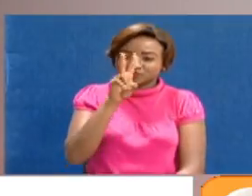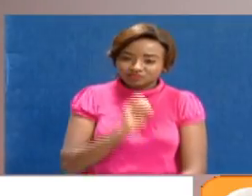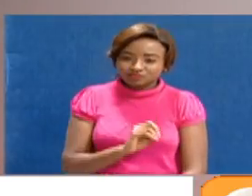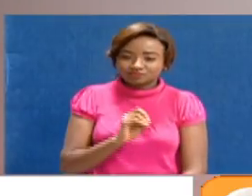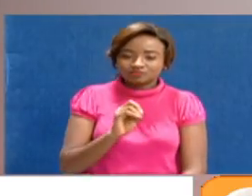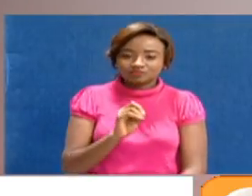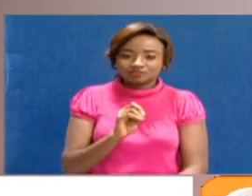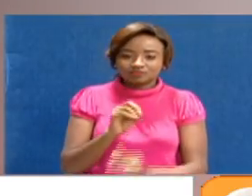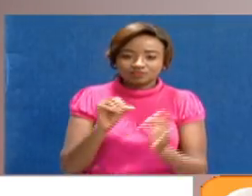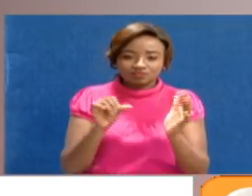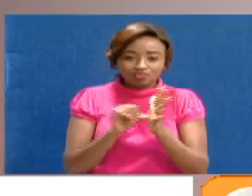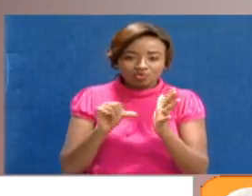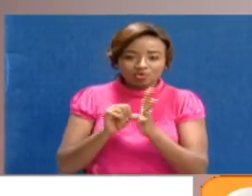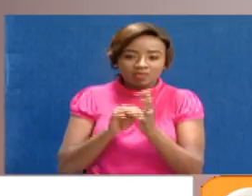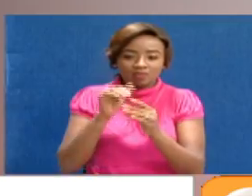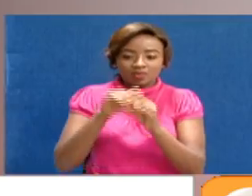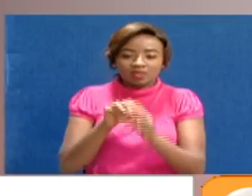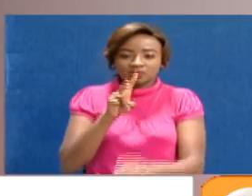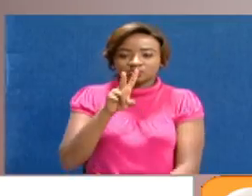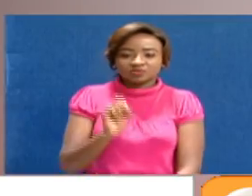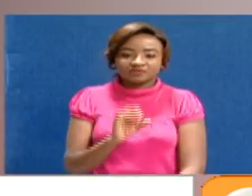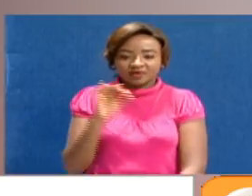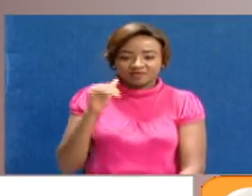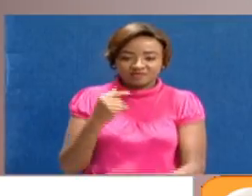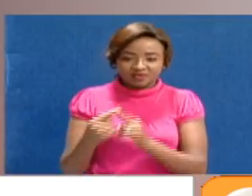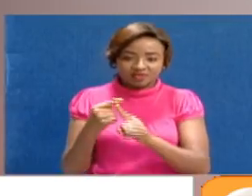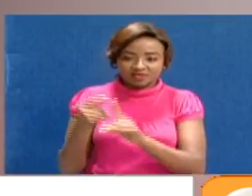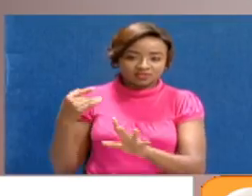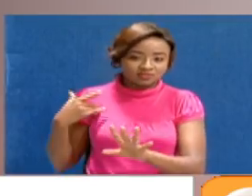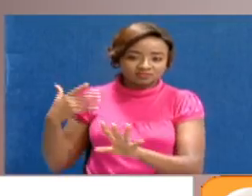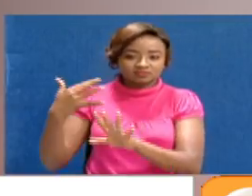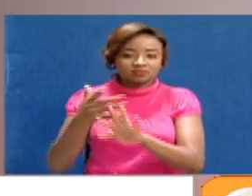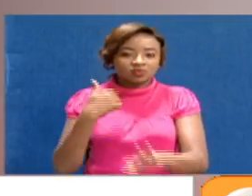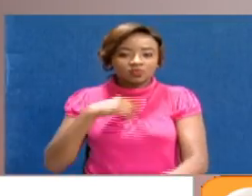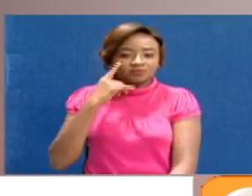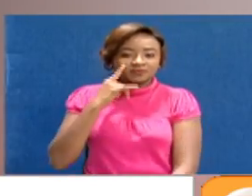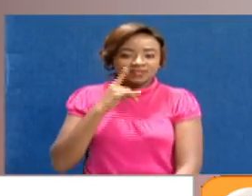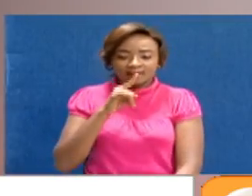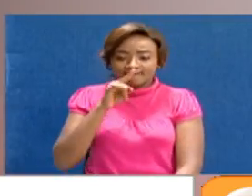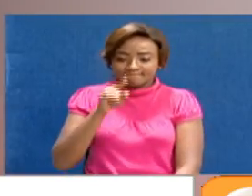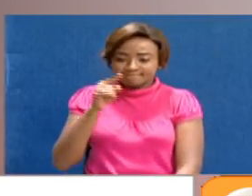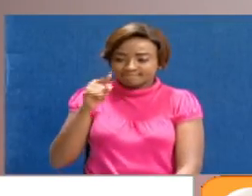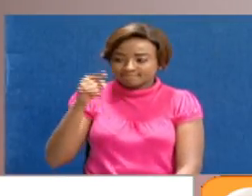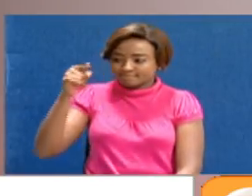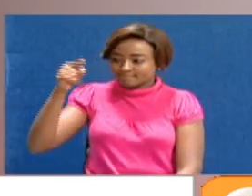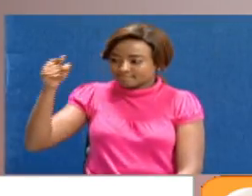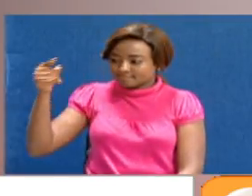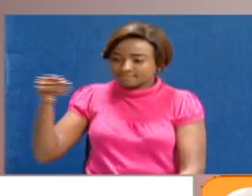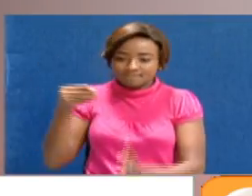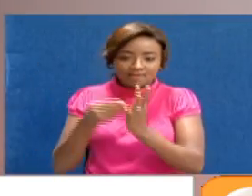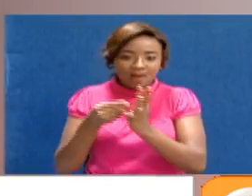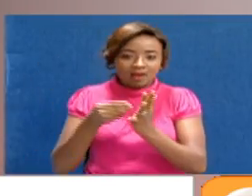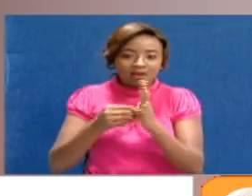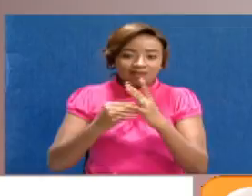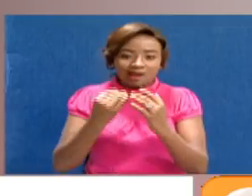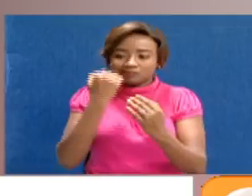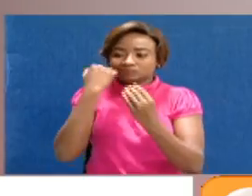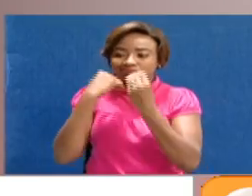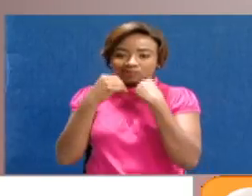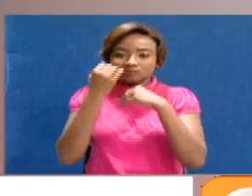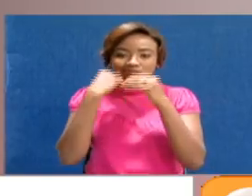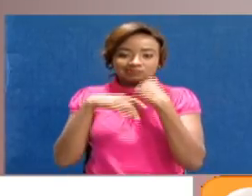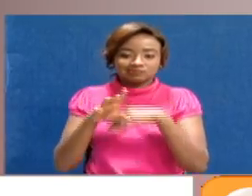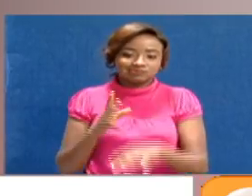the last 25 years where we have seen billions and billions of taxpayers'